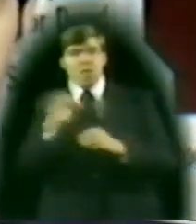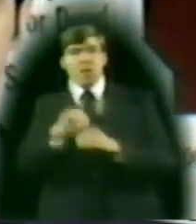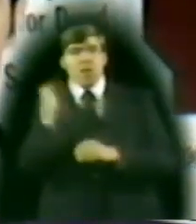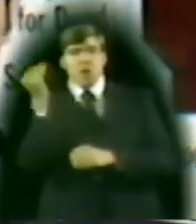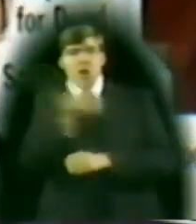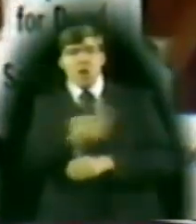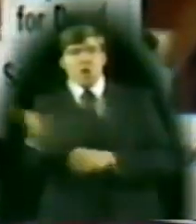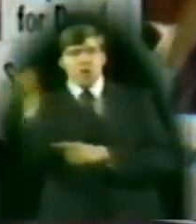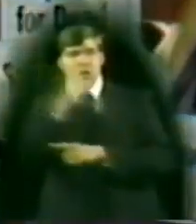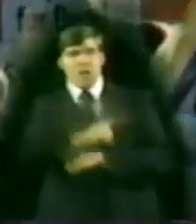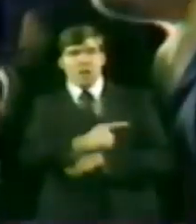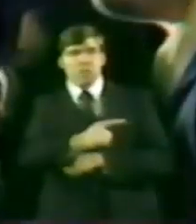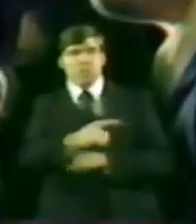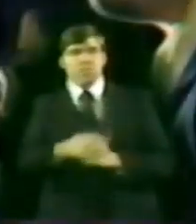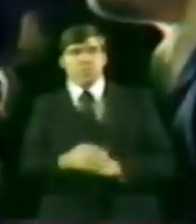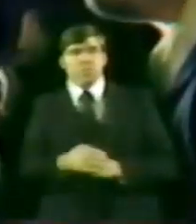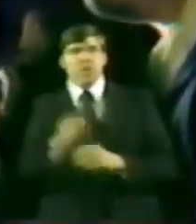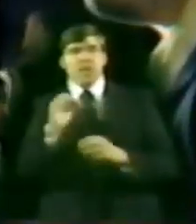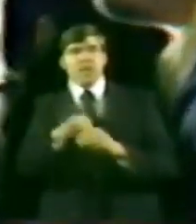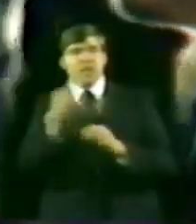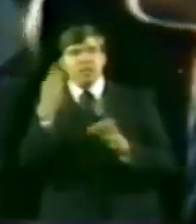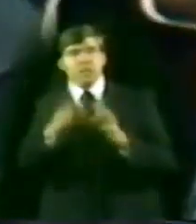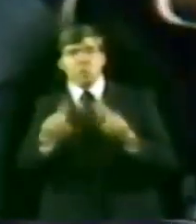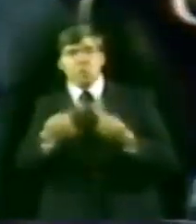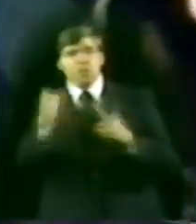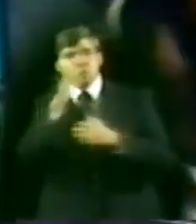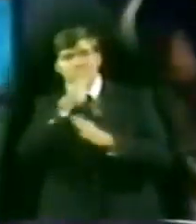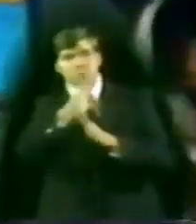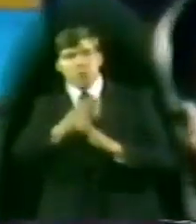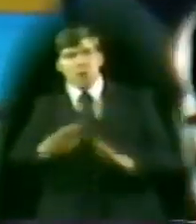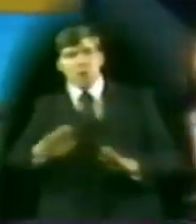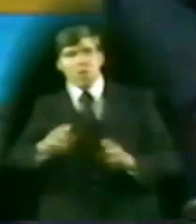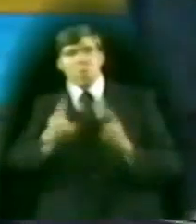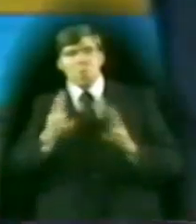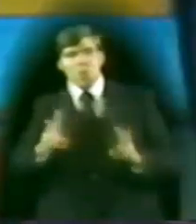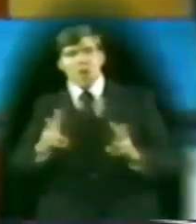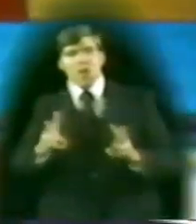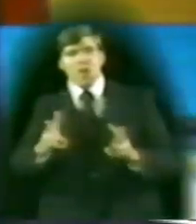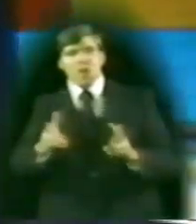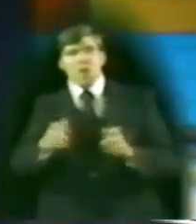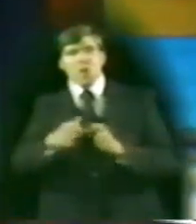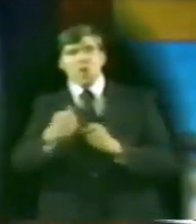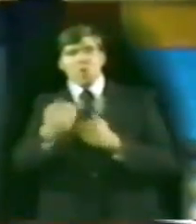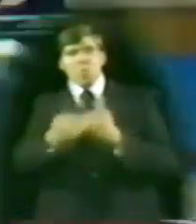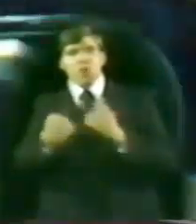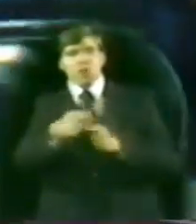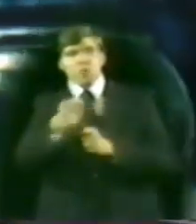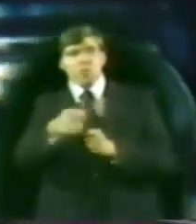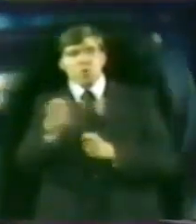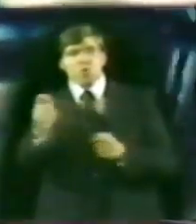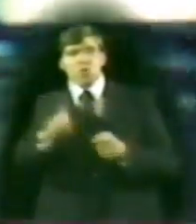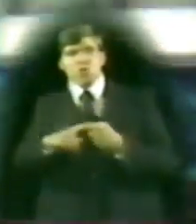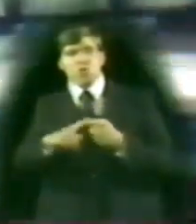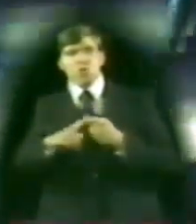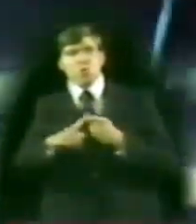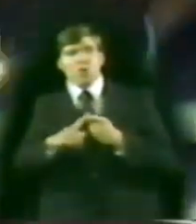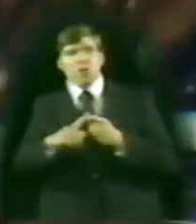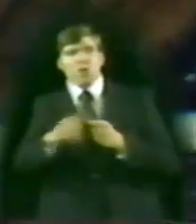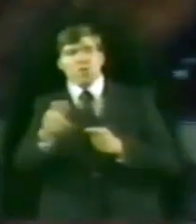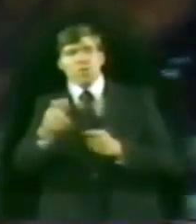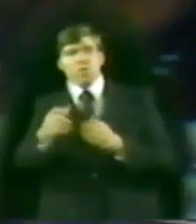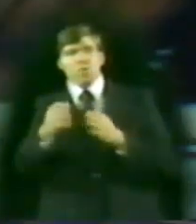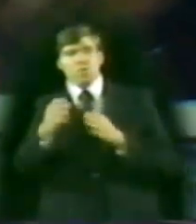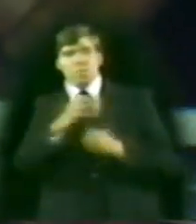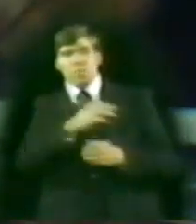day. In a simple but solemn manner, the bread is broken and passed to believers. The cup is taken